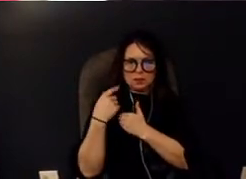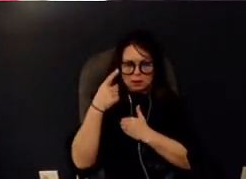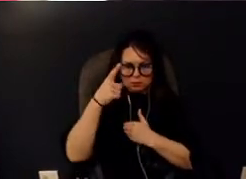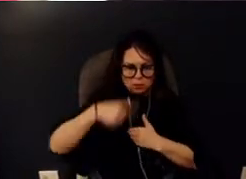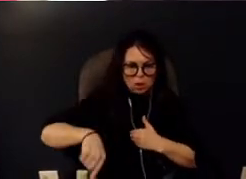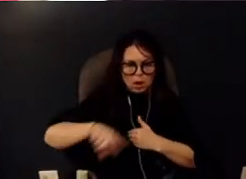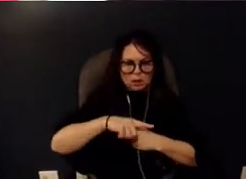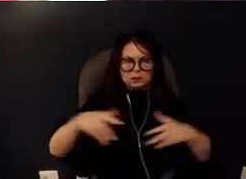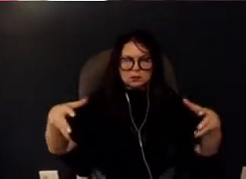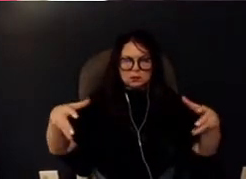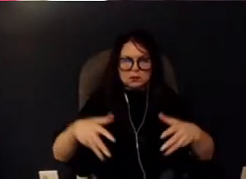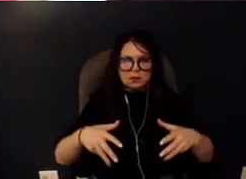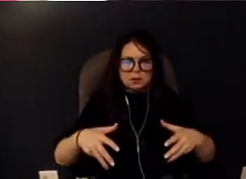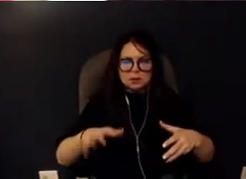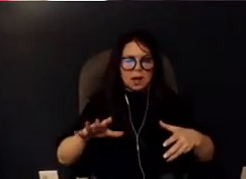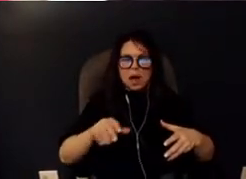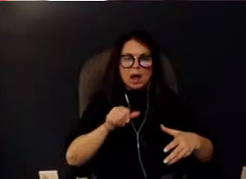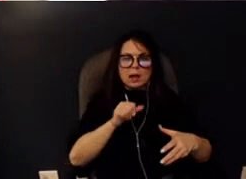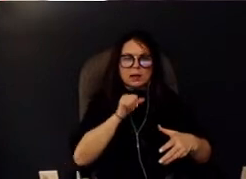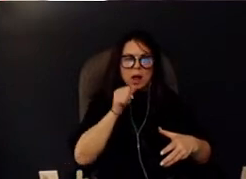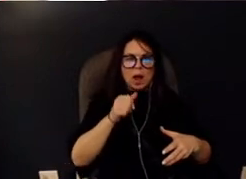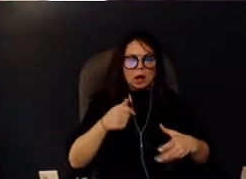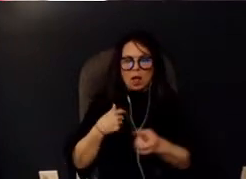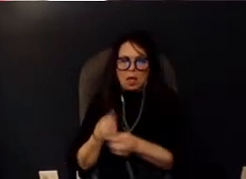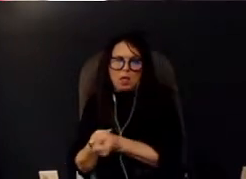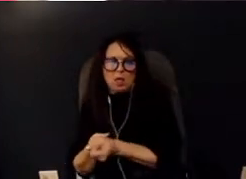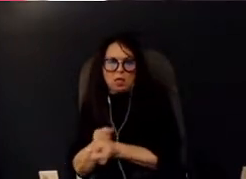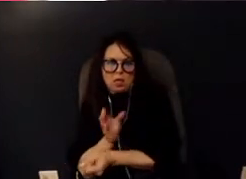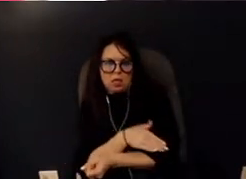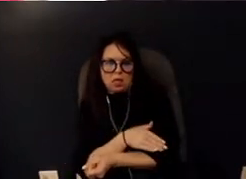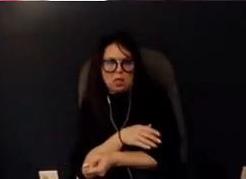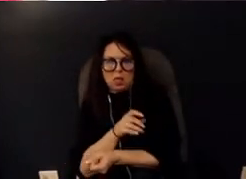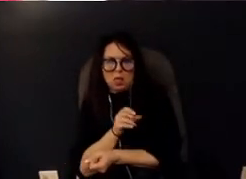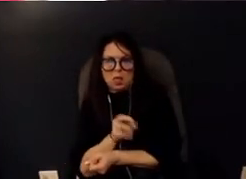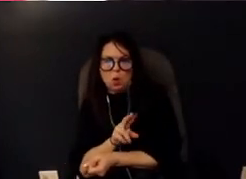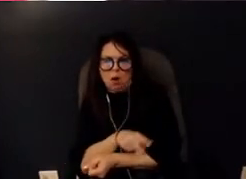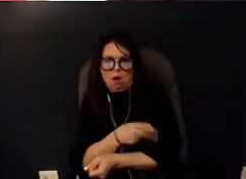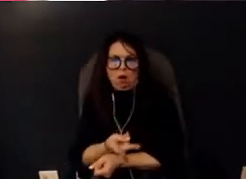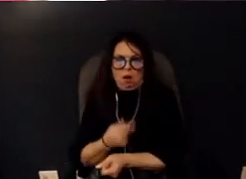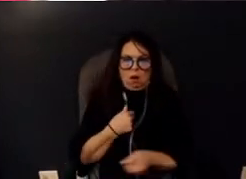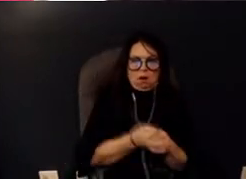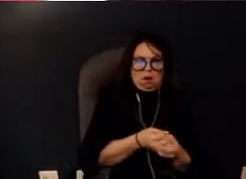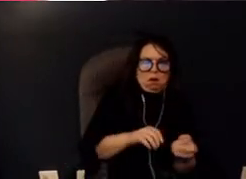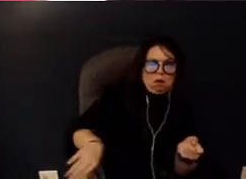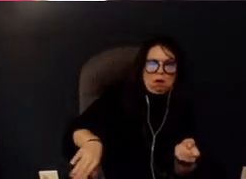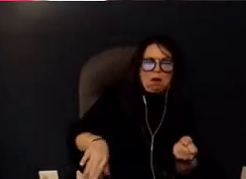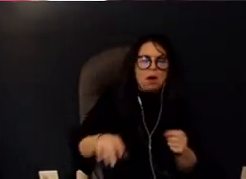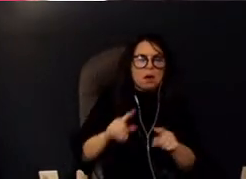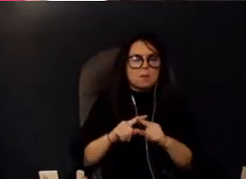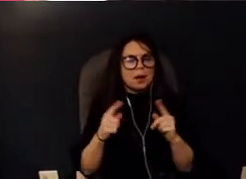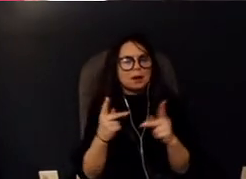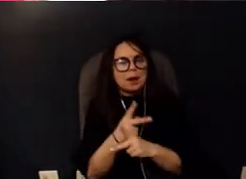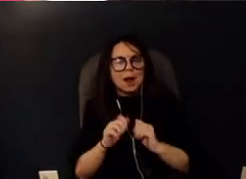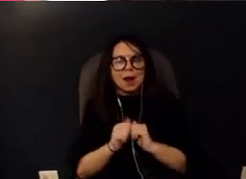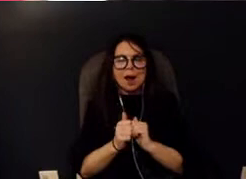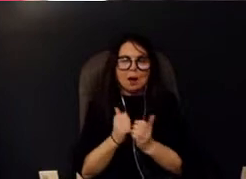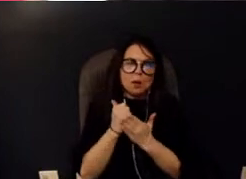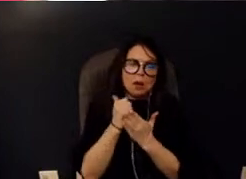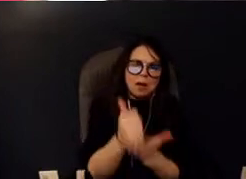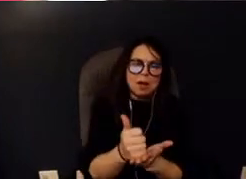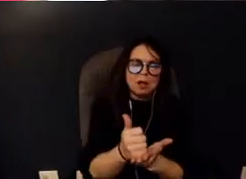not to pick a side here and there, but find an alternative way of helping the community. And that is the recruitment classes.